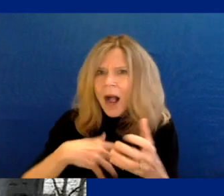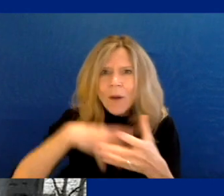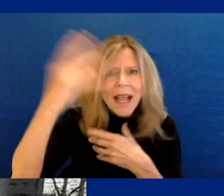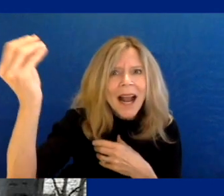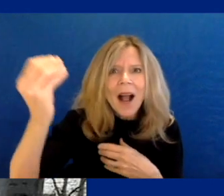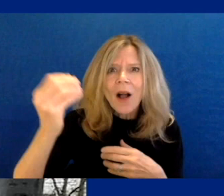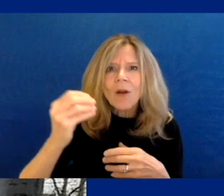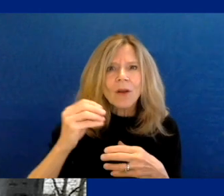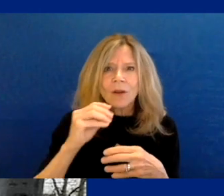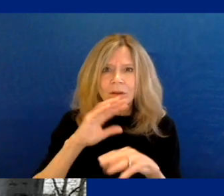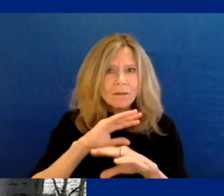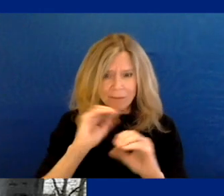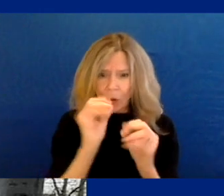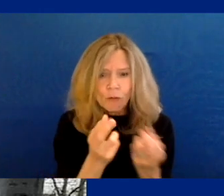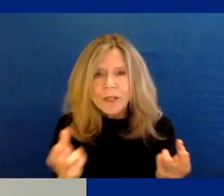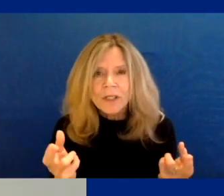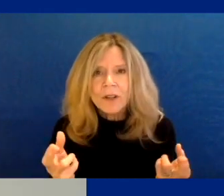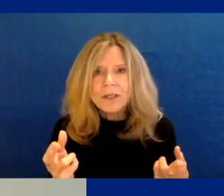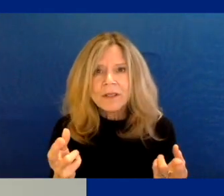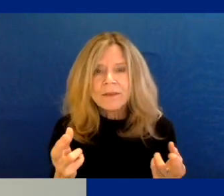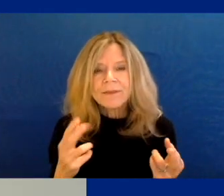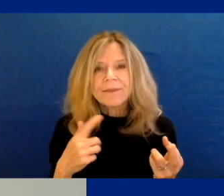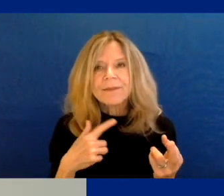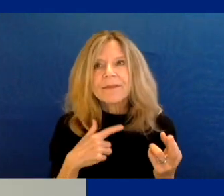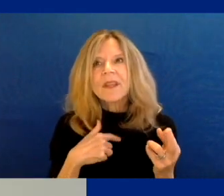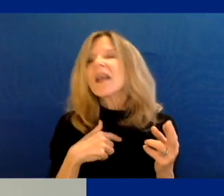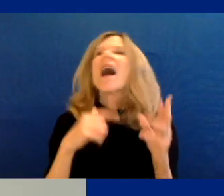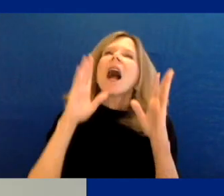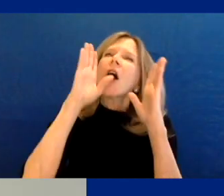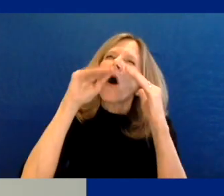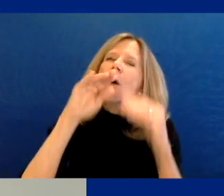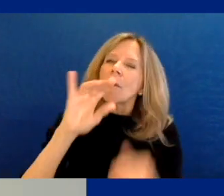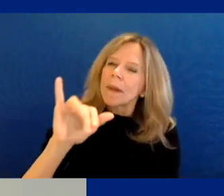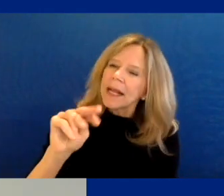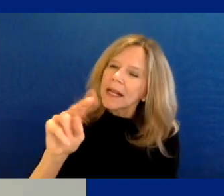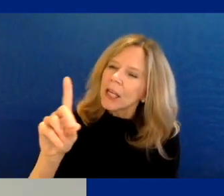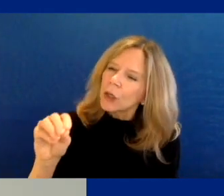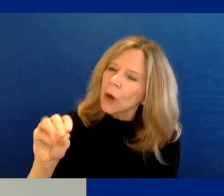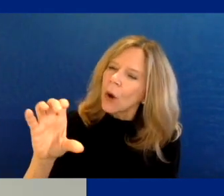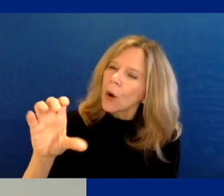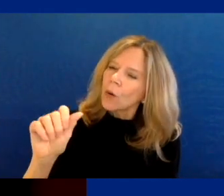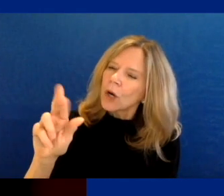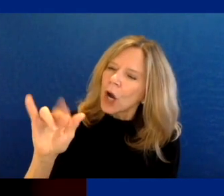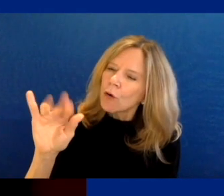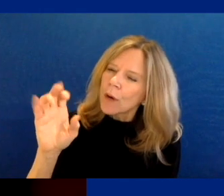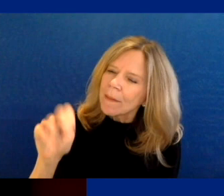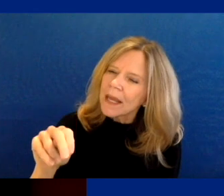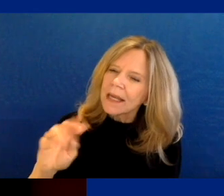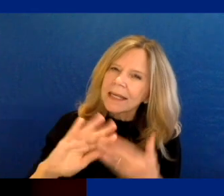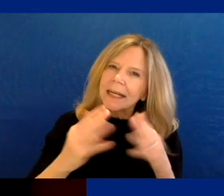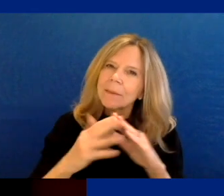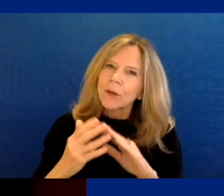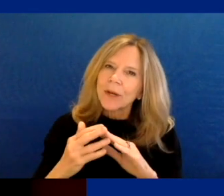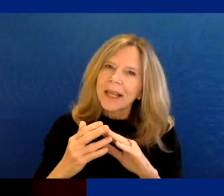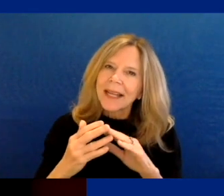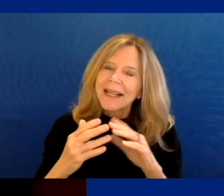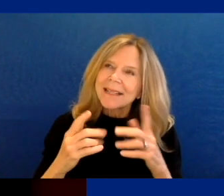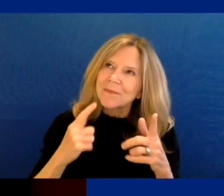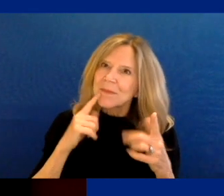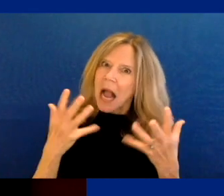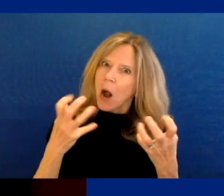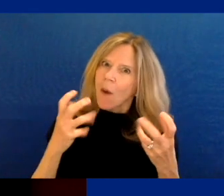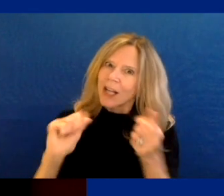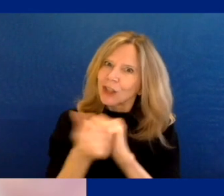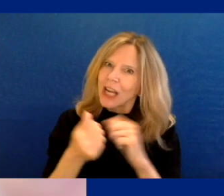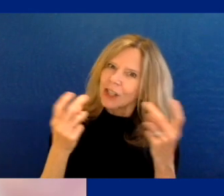of leaving. It's not an option for you. My hope for the Indo-Caribbean community, and of course it's really hard because